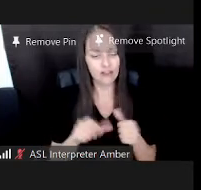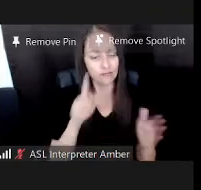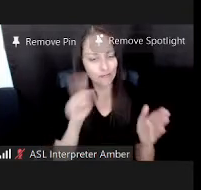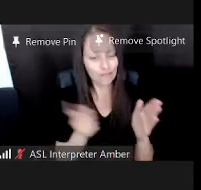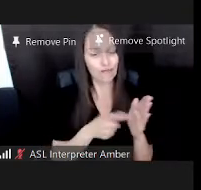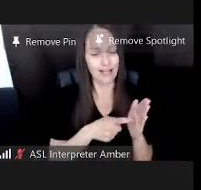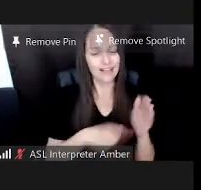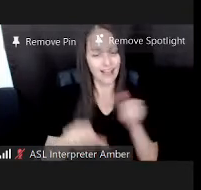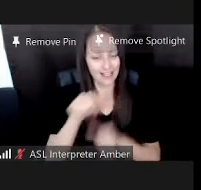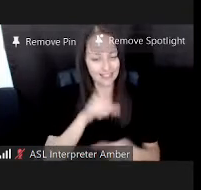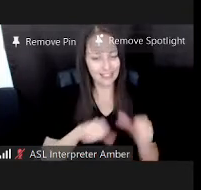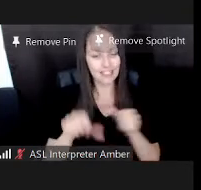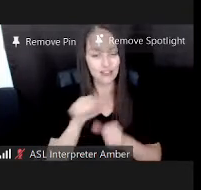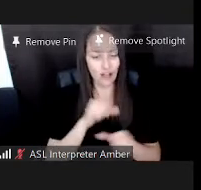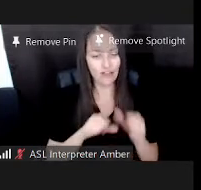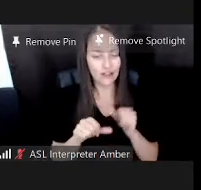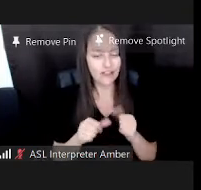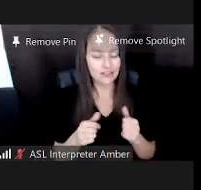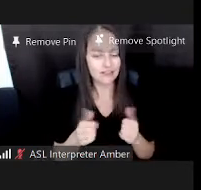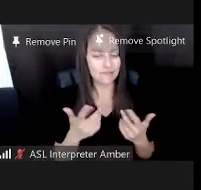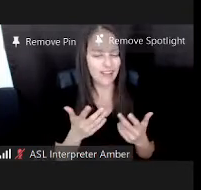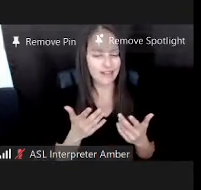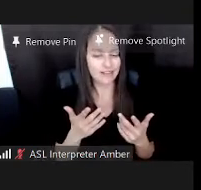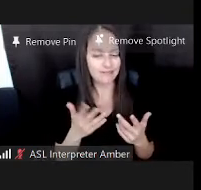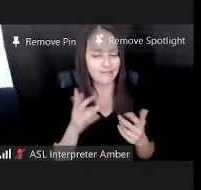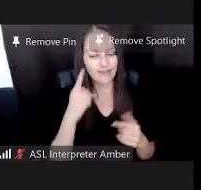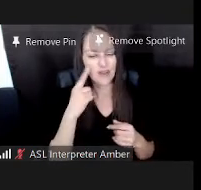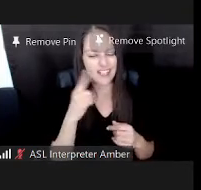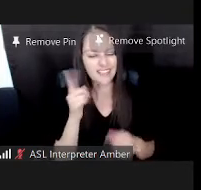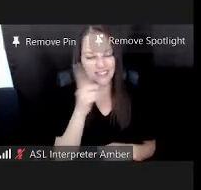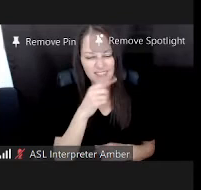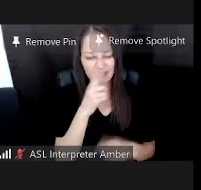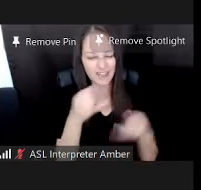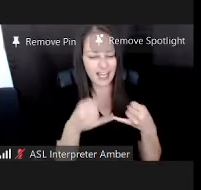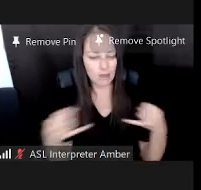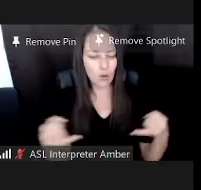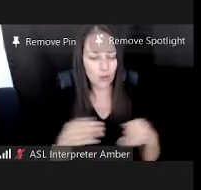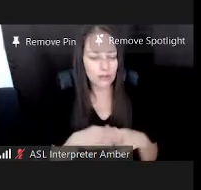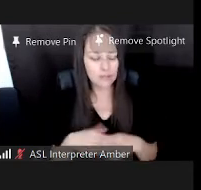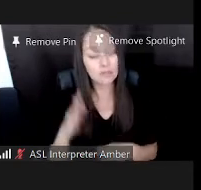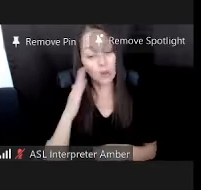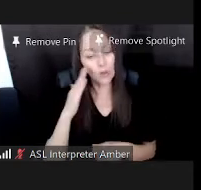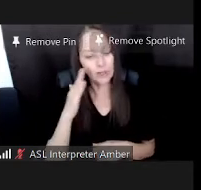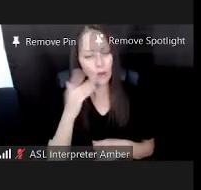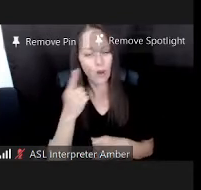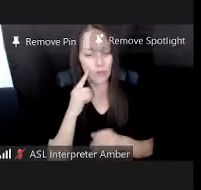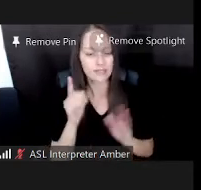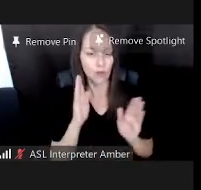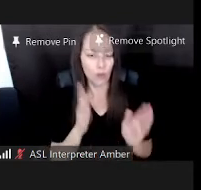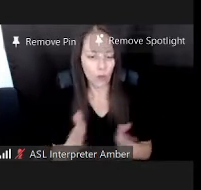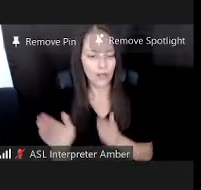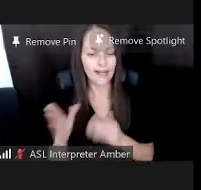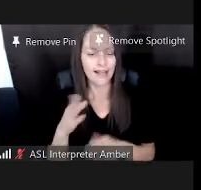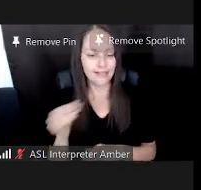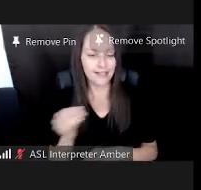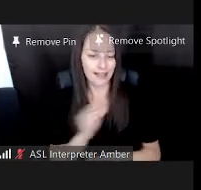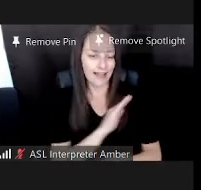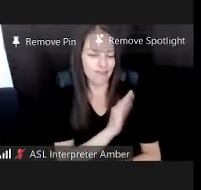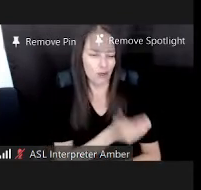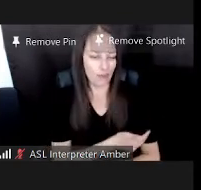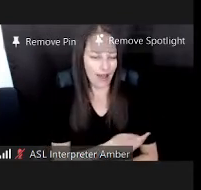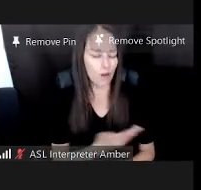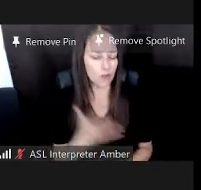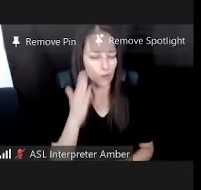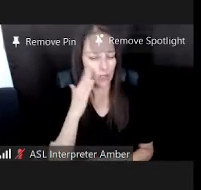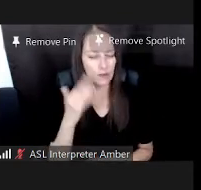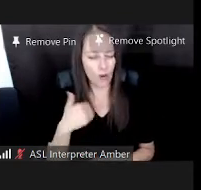of these, as you've said, almost fictional borders, even though we get them as an organizing principle and a power principle.